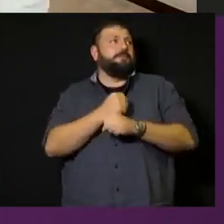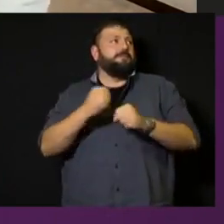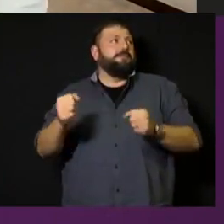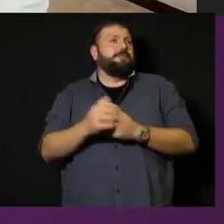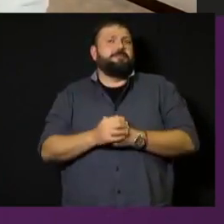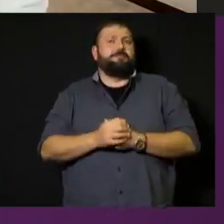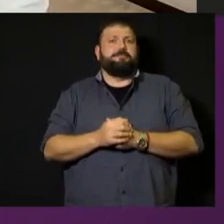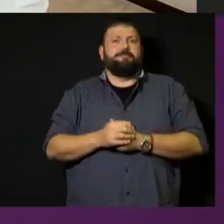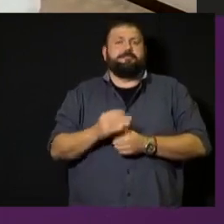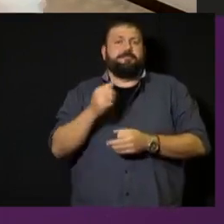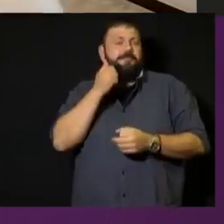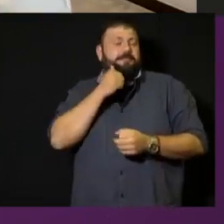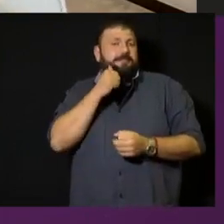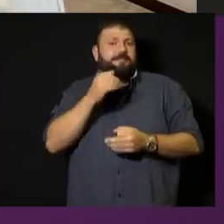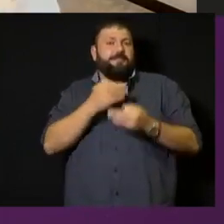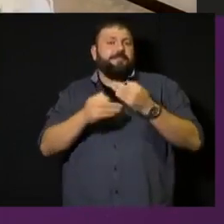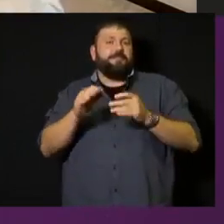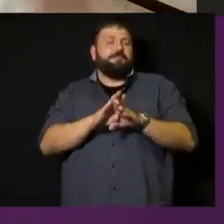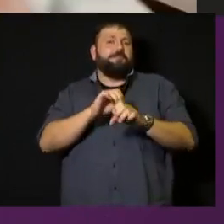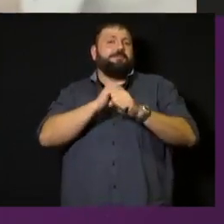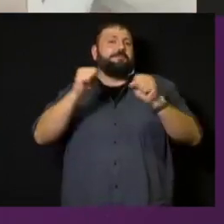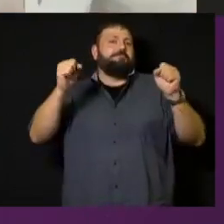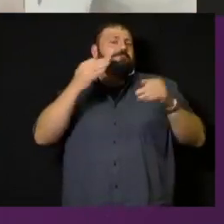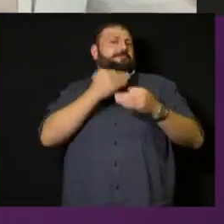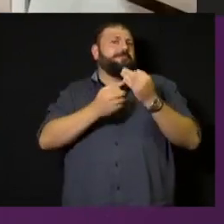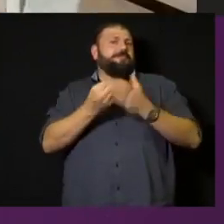very explosive. Boom. Against the wall.